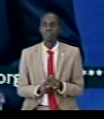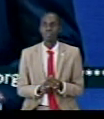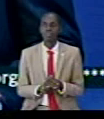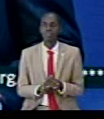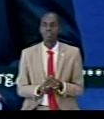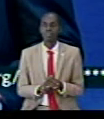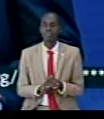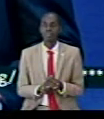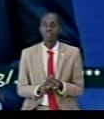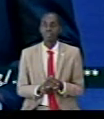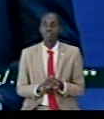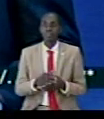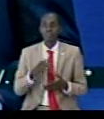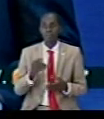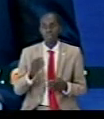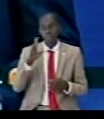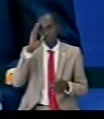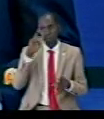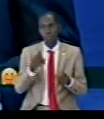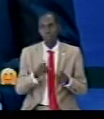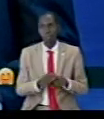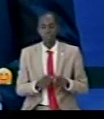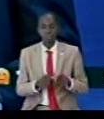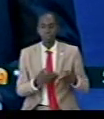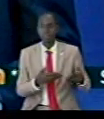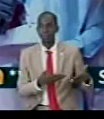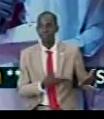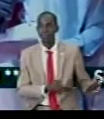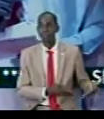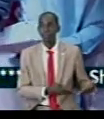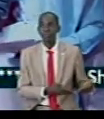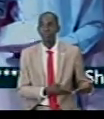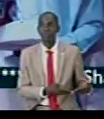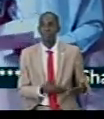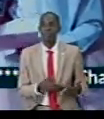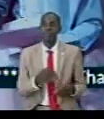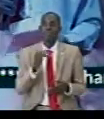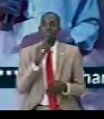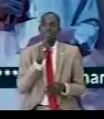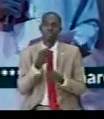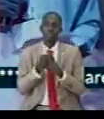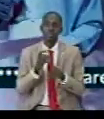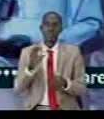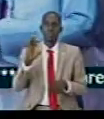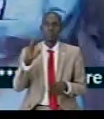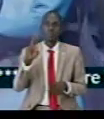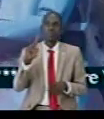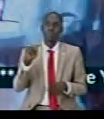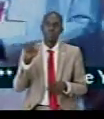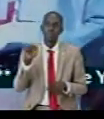The brother beside me is Branch Clinton from Futa.